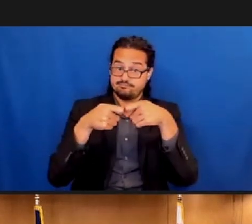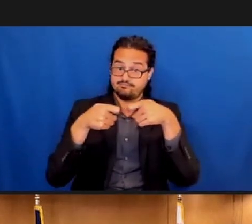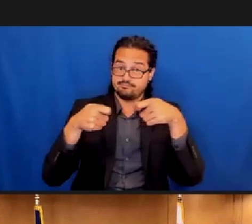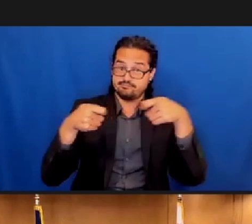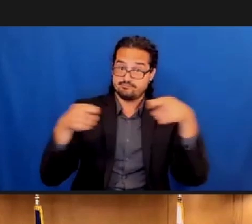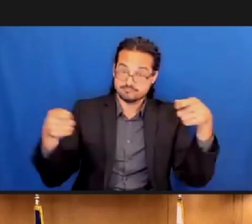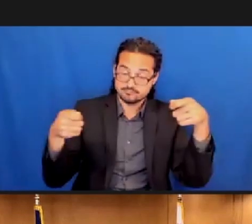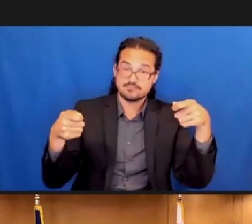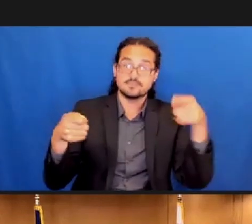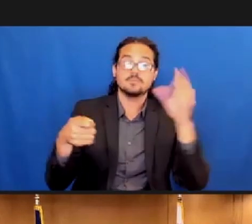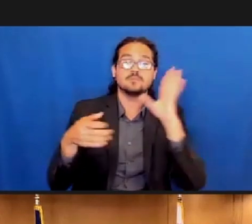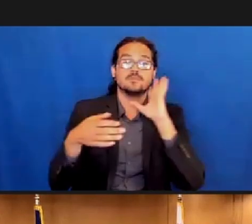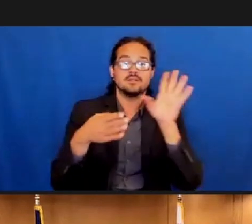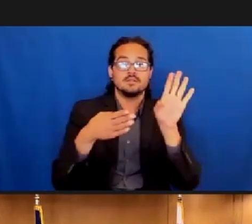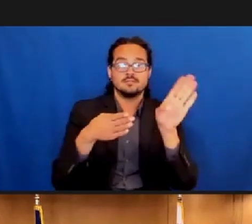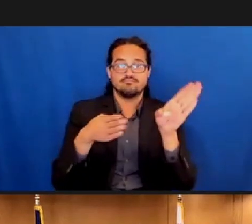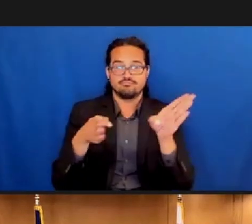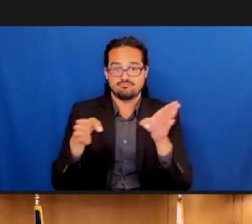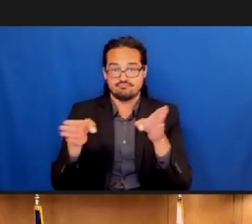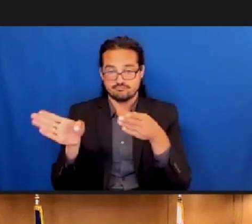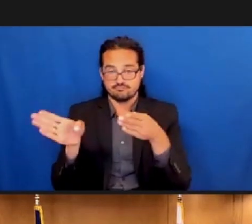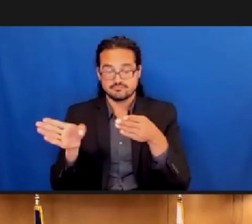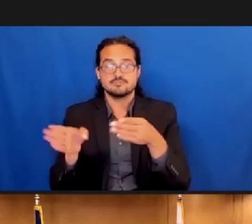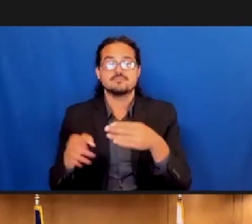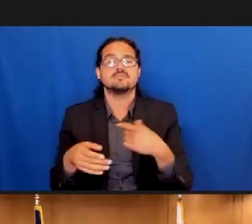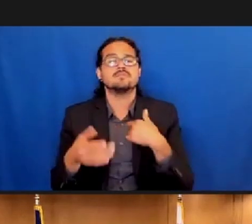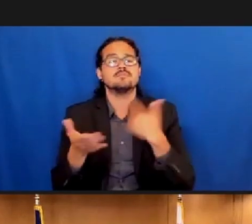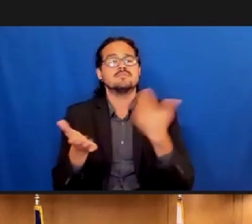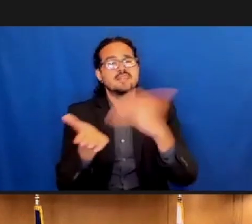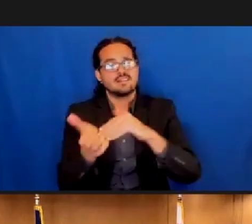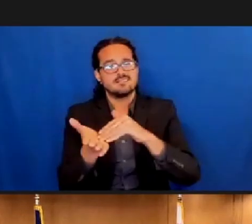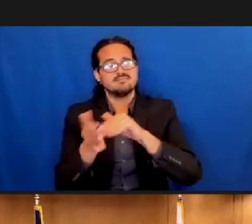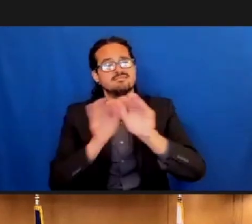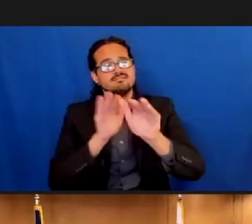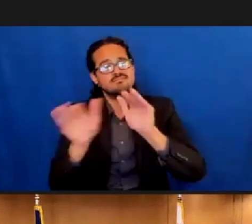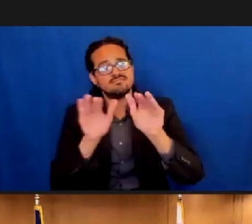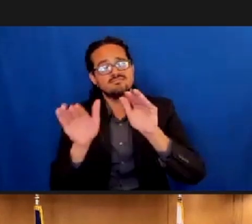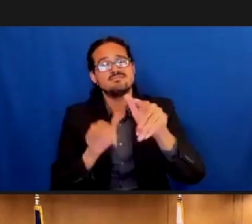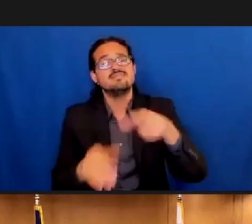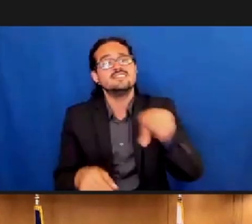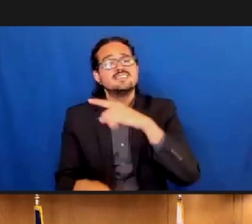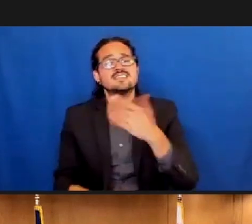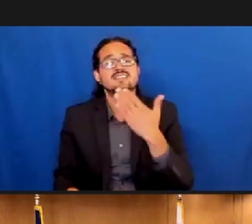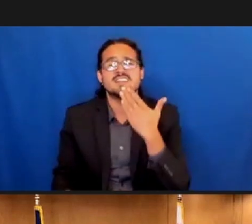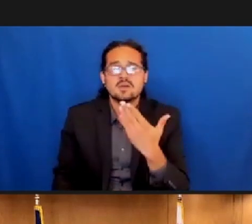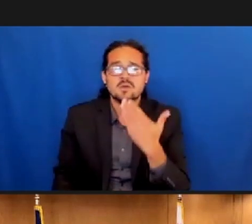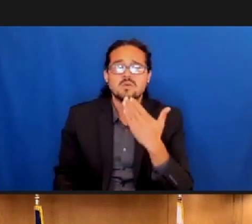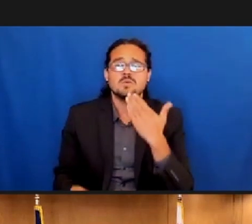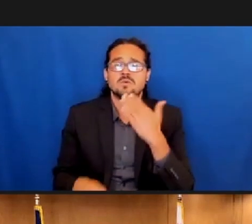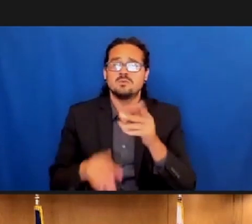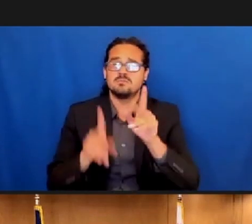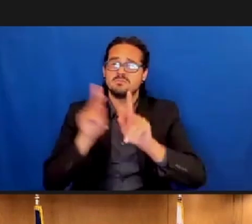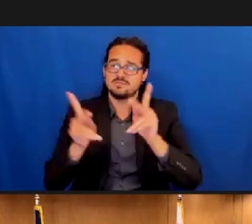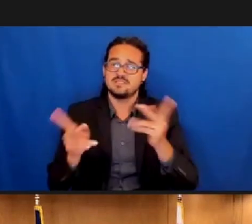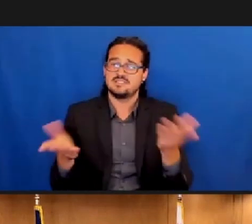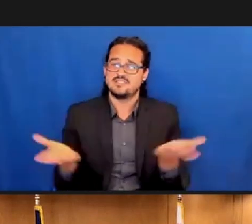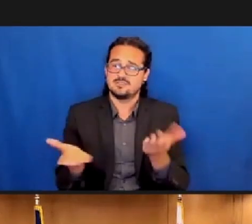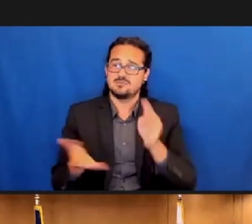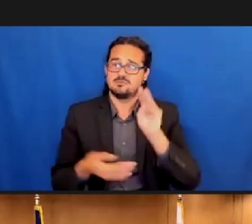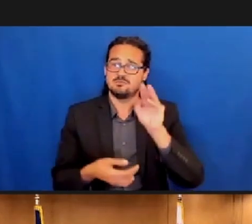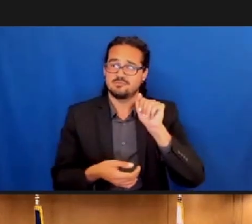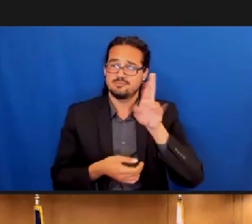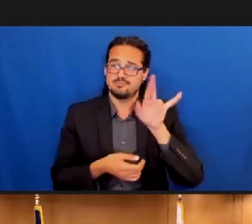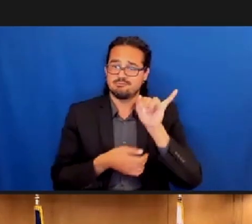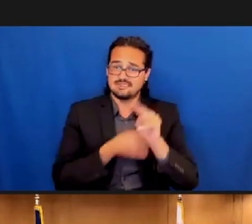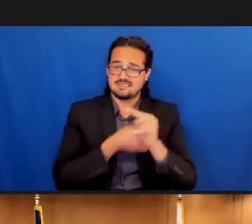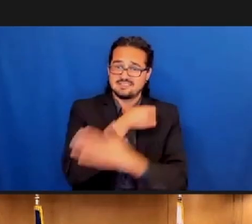the gratitude that was expressed earlier to our community for their collective work that has helped us decrease